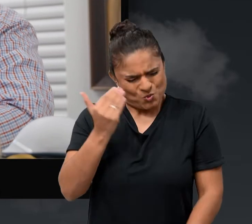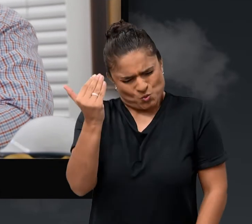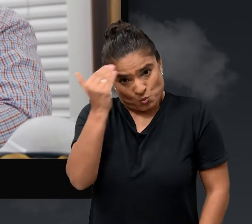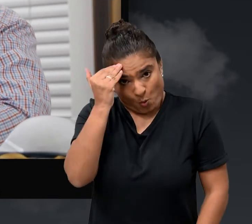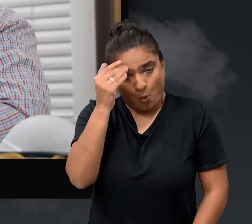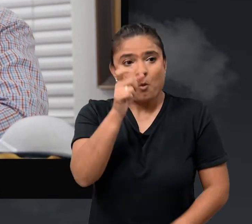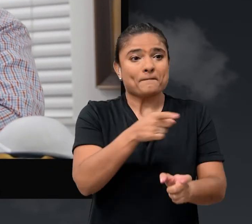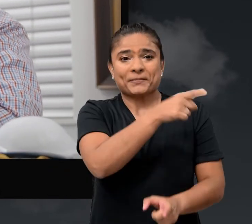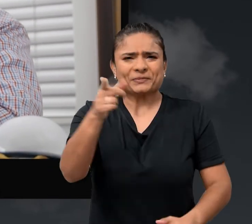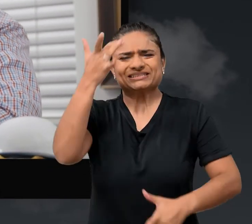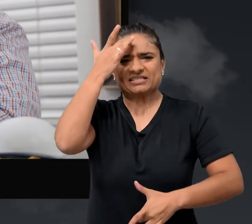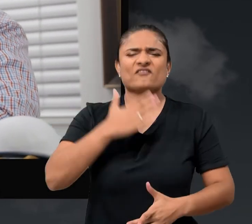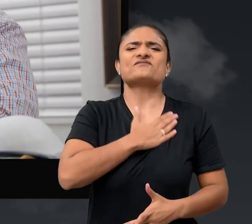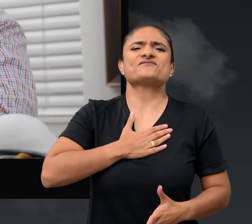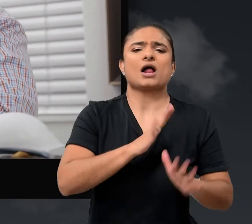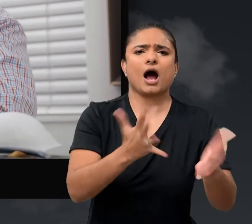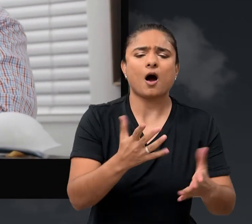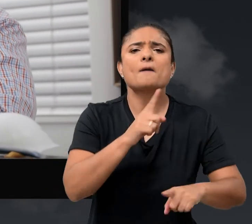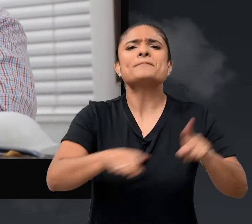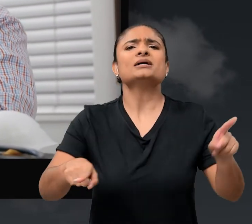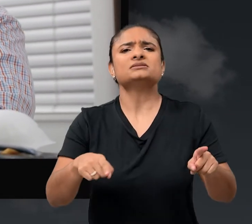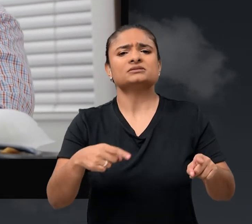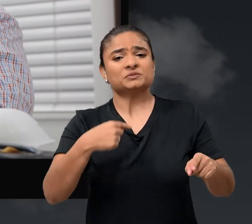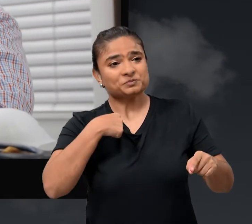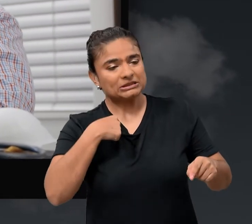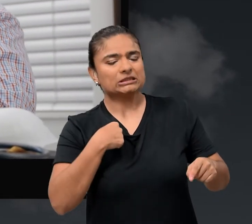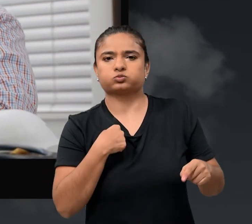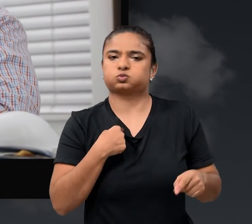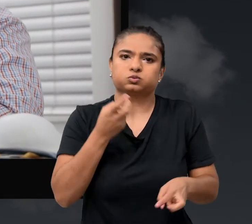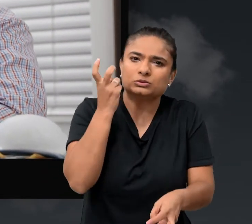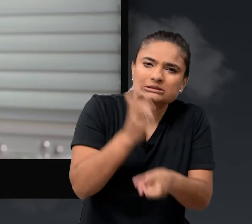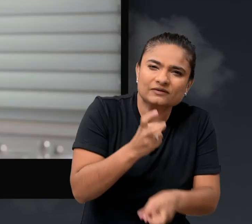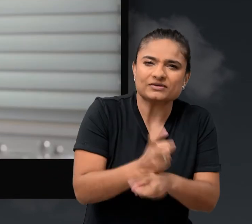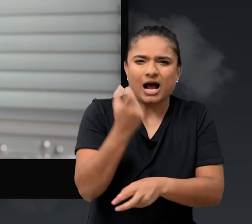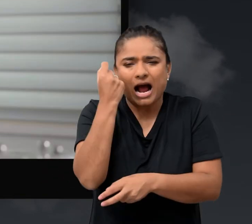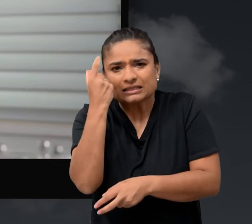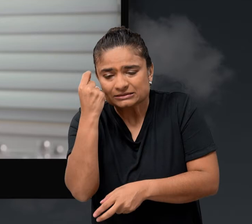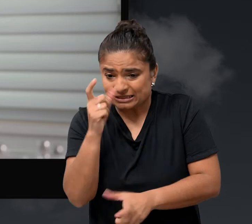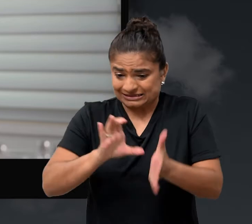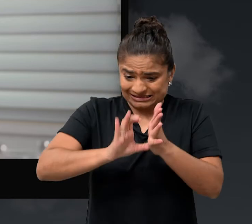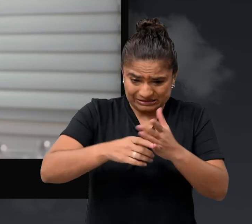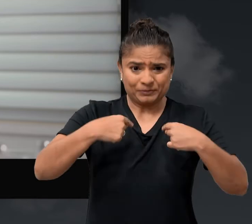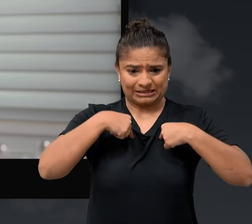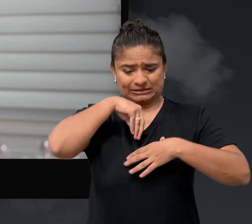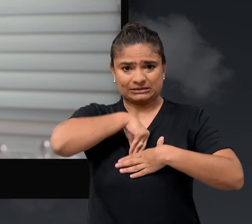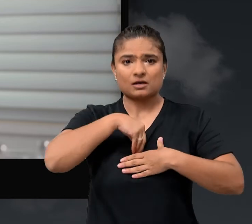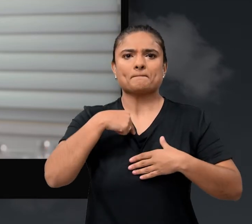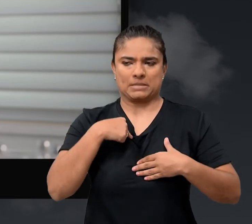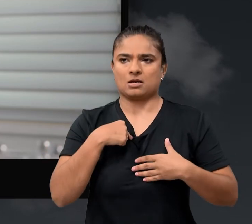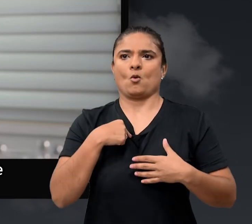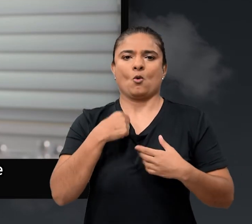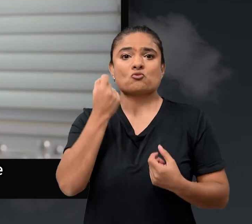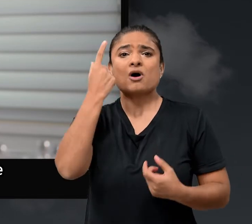little easier for me to understand when a patient says I can't or it's difficult for me. So yes, I think the disability has opened